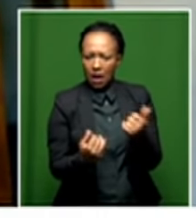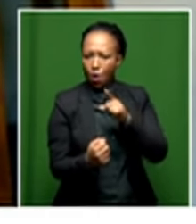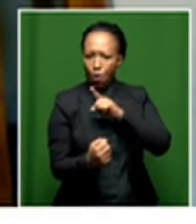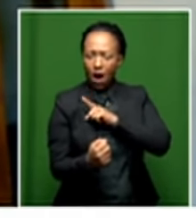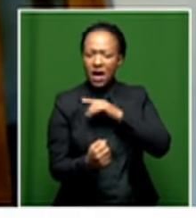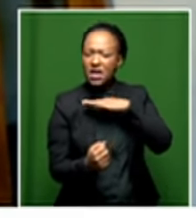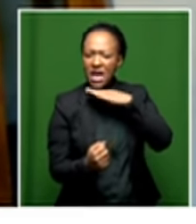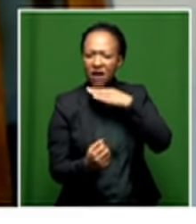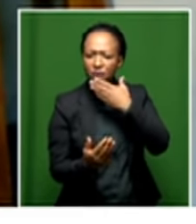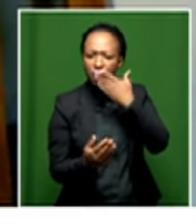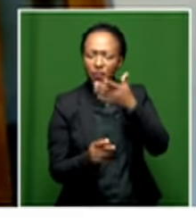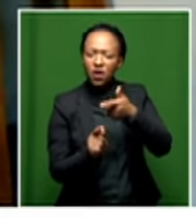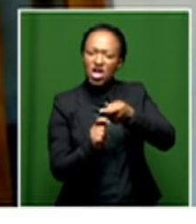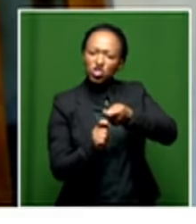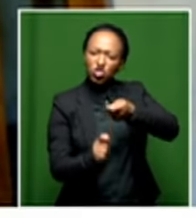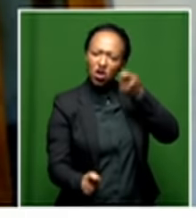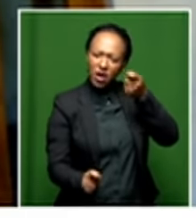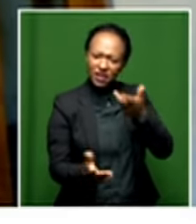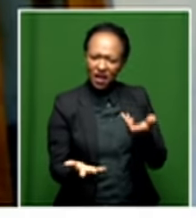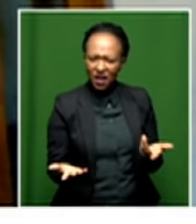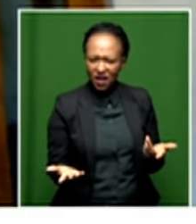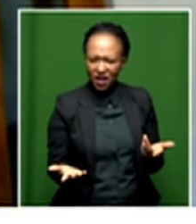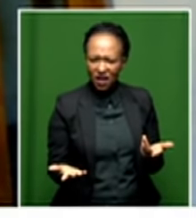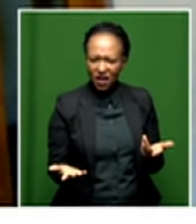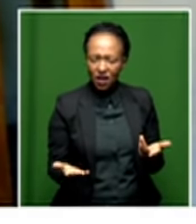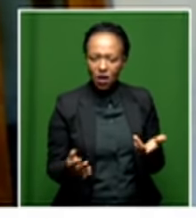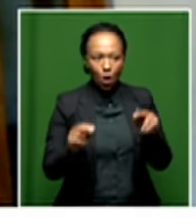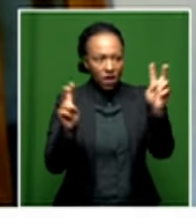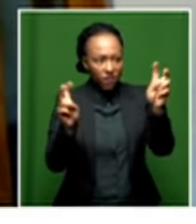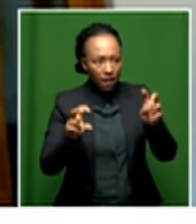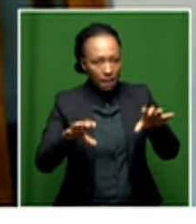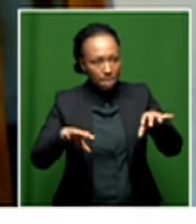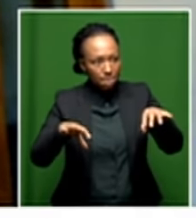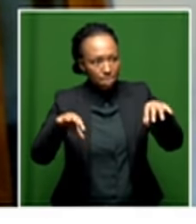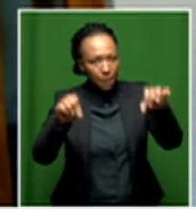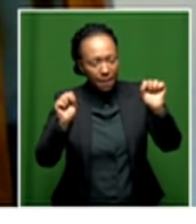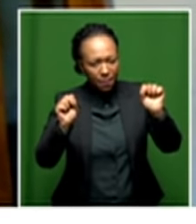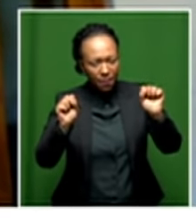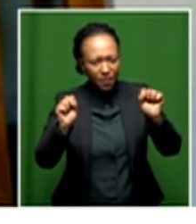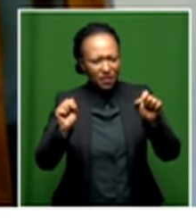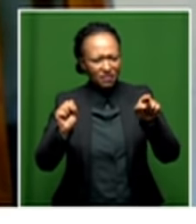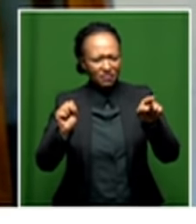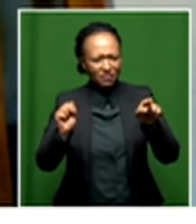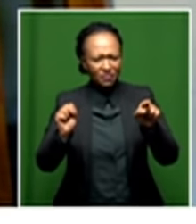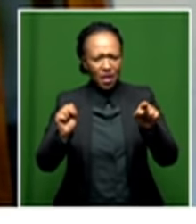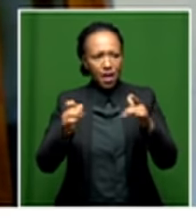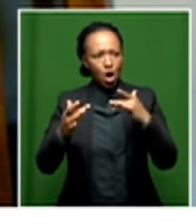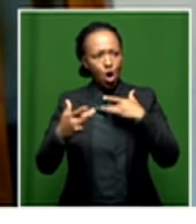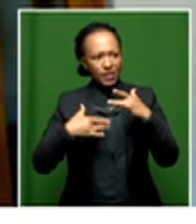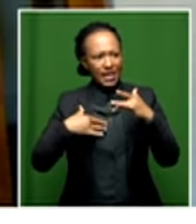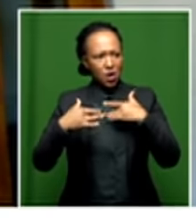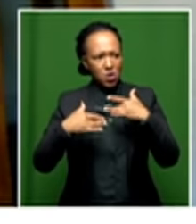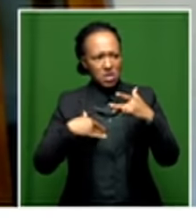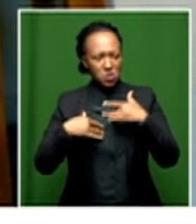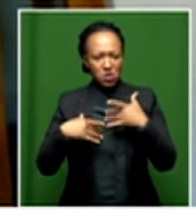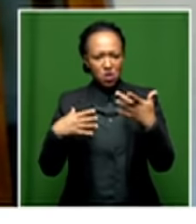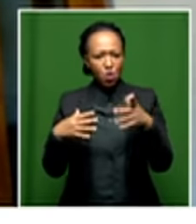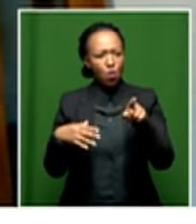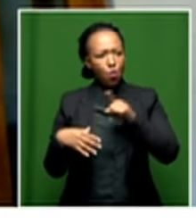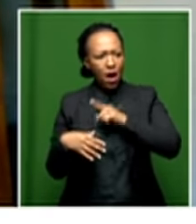generators in the public sector? So the lack of power outage should not be that big a concern in the public sector.